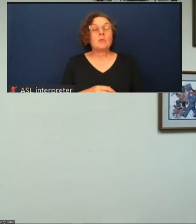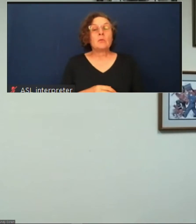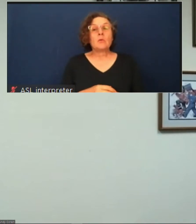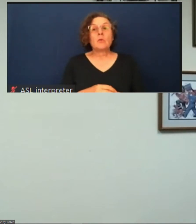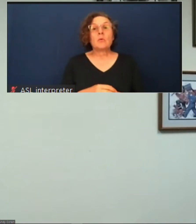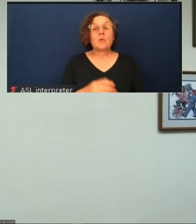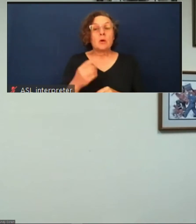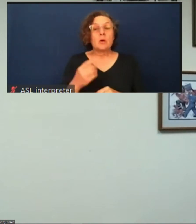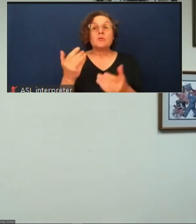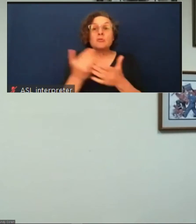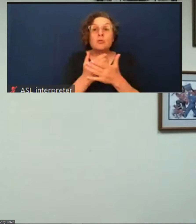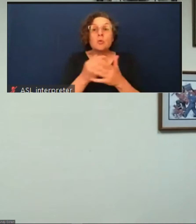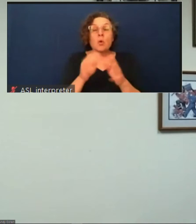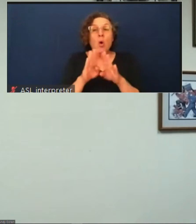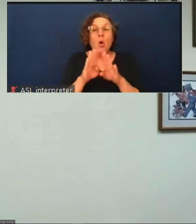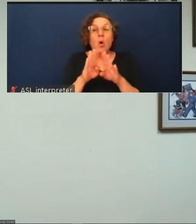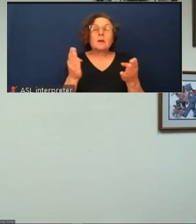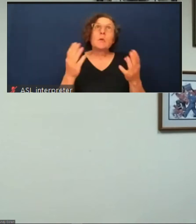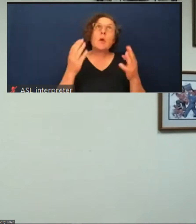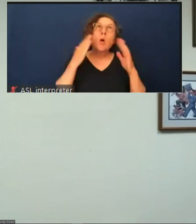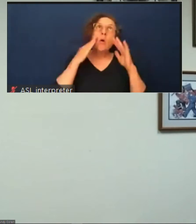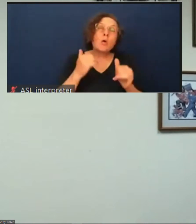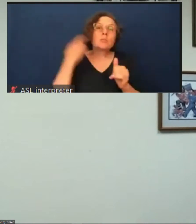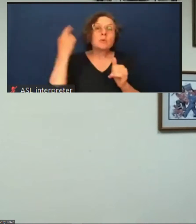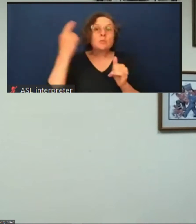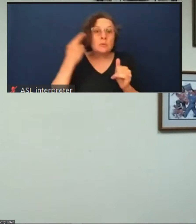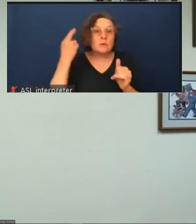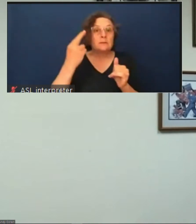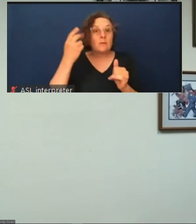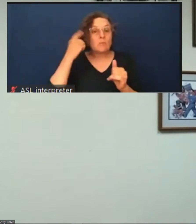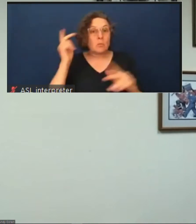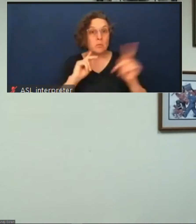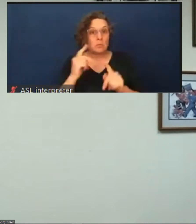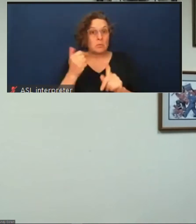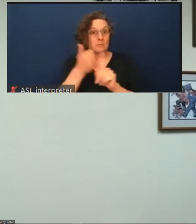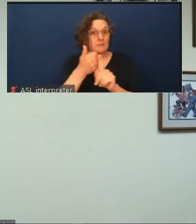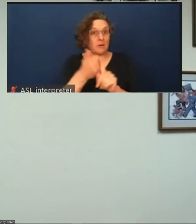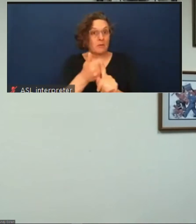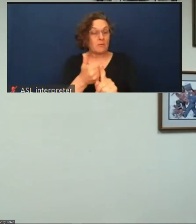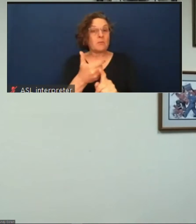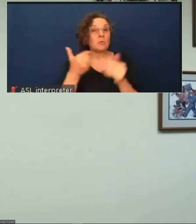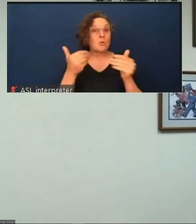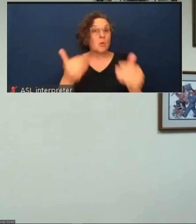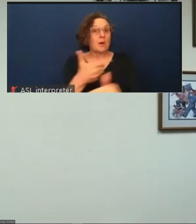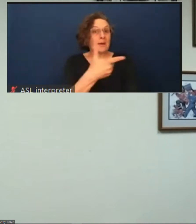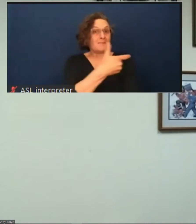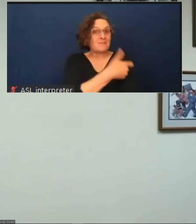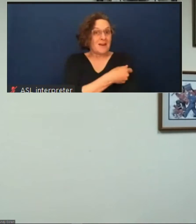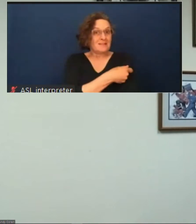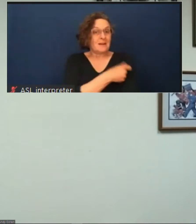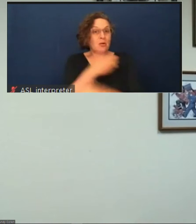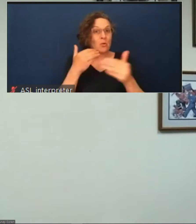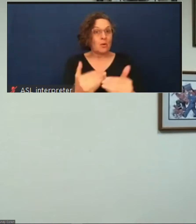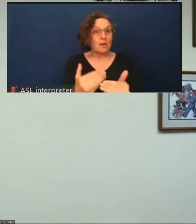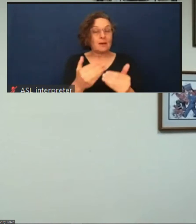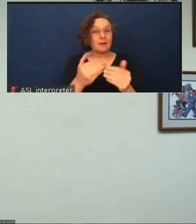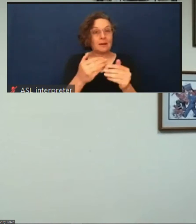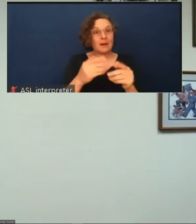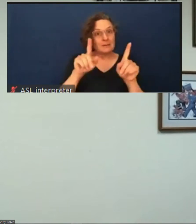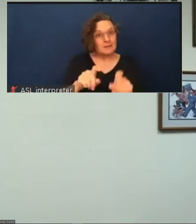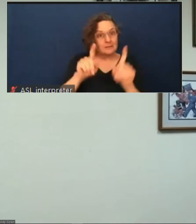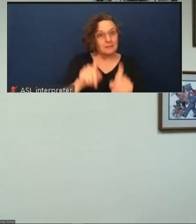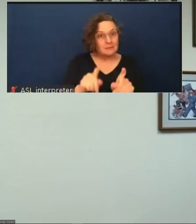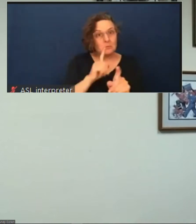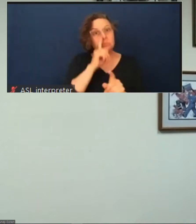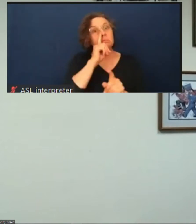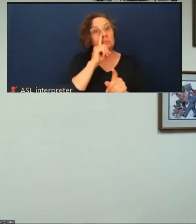openings will be incentives for people who are vaccinated and for testing. When these